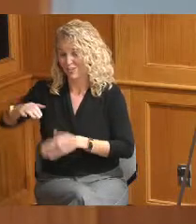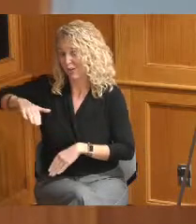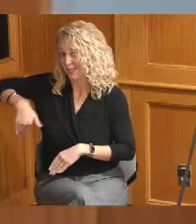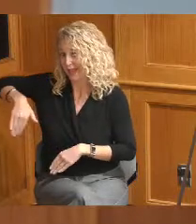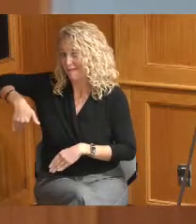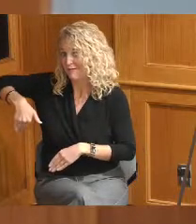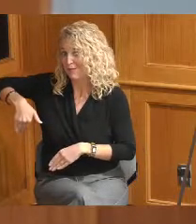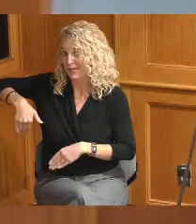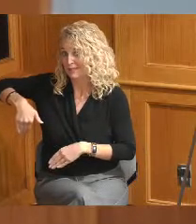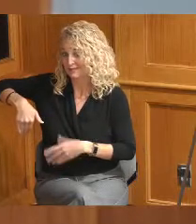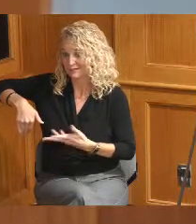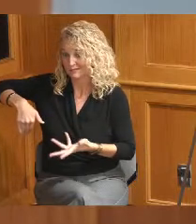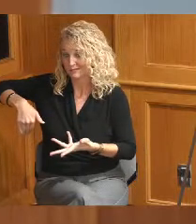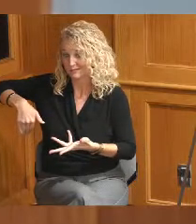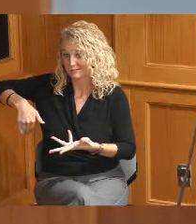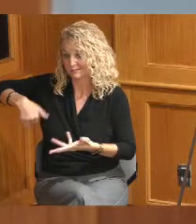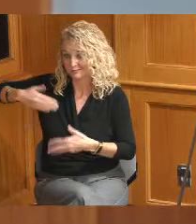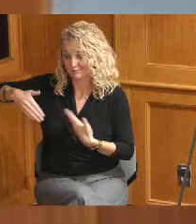yet